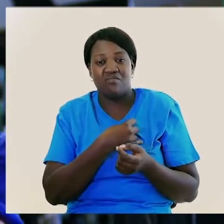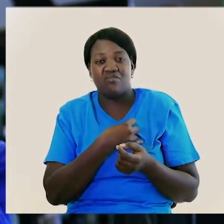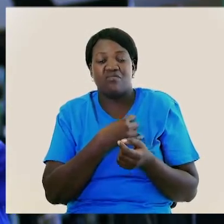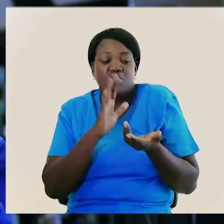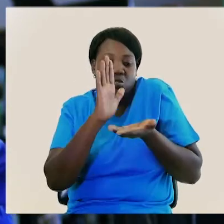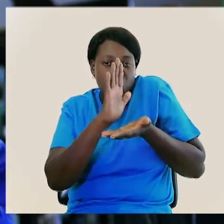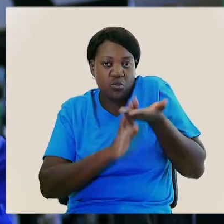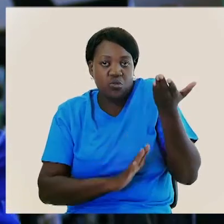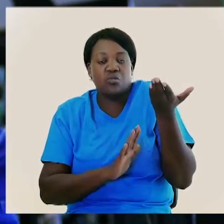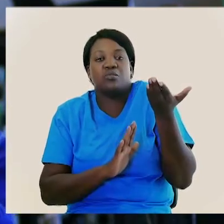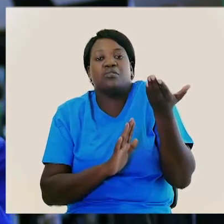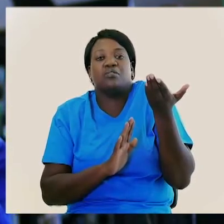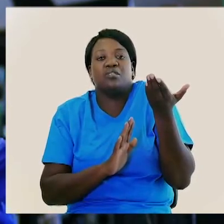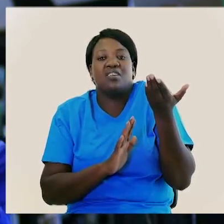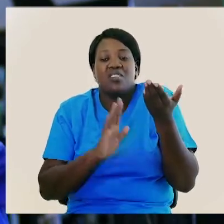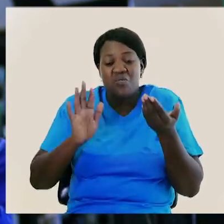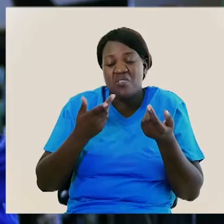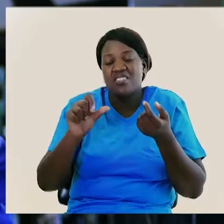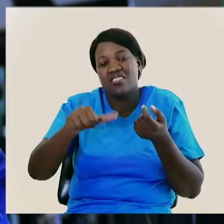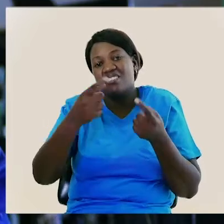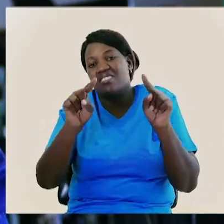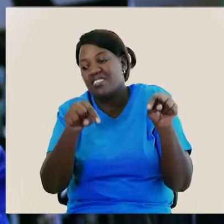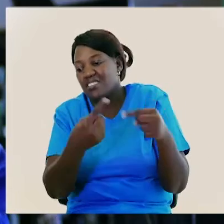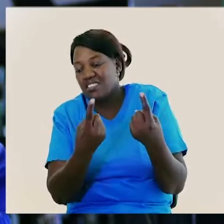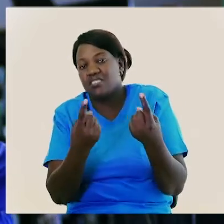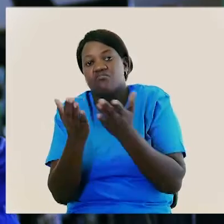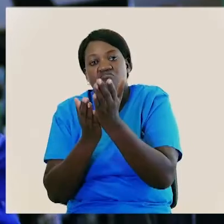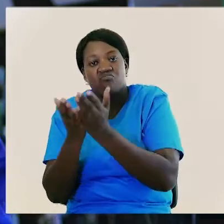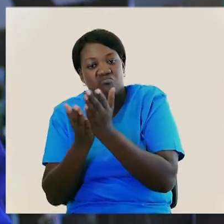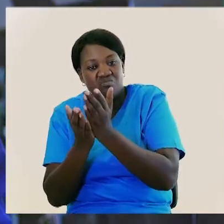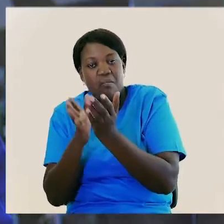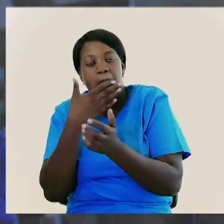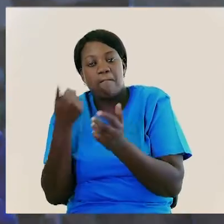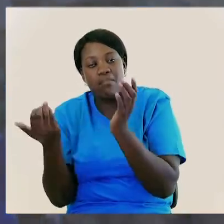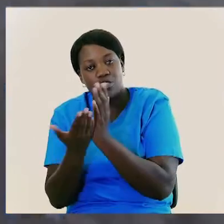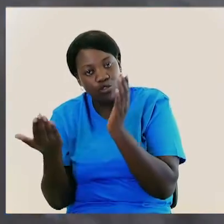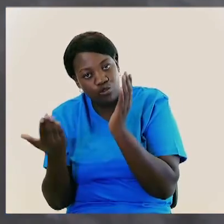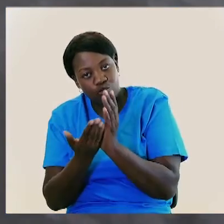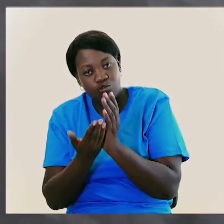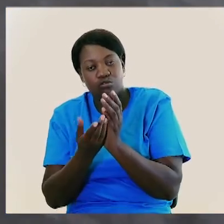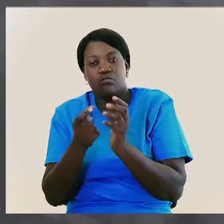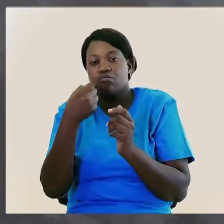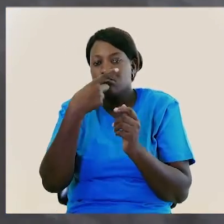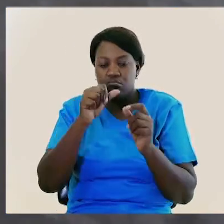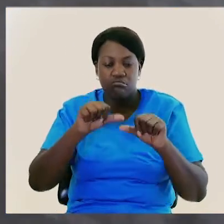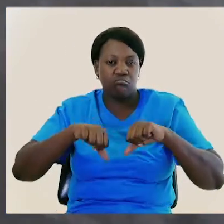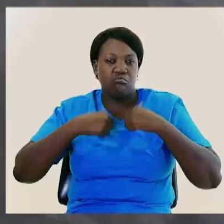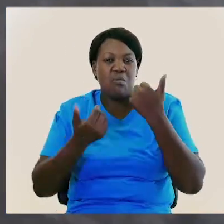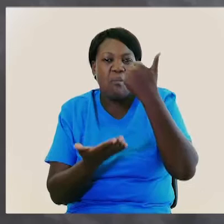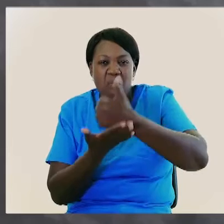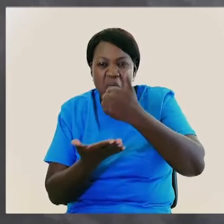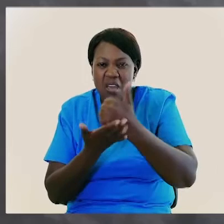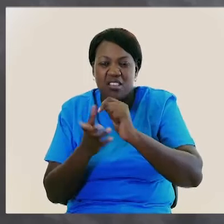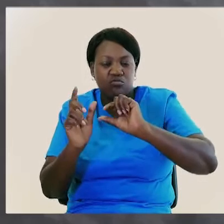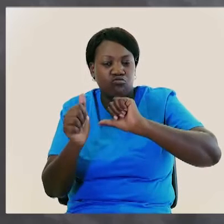standard of living improve, they want other goods and services such as better schools and medical care, banks,